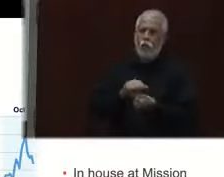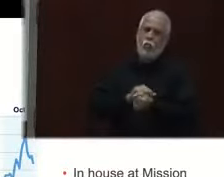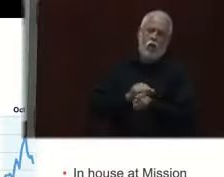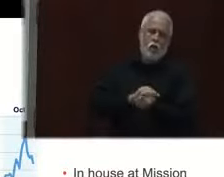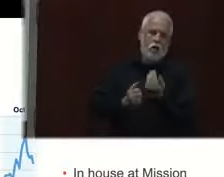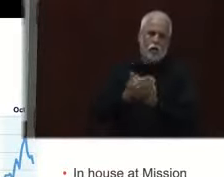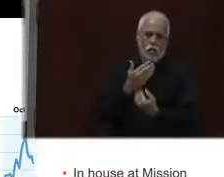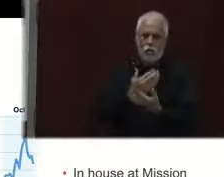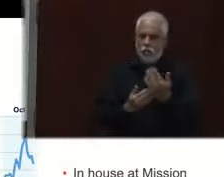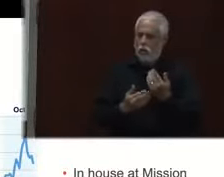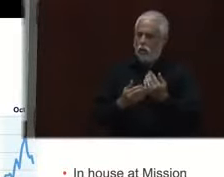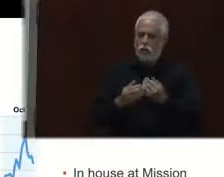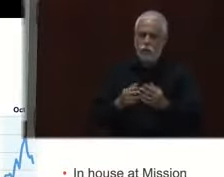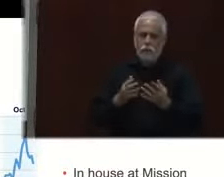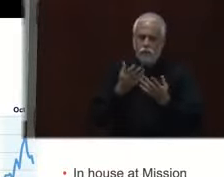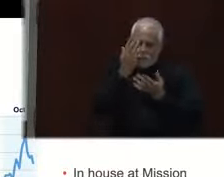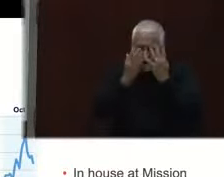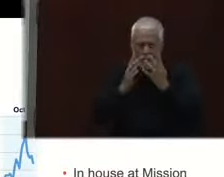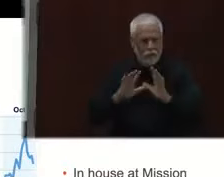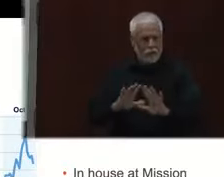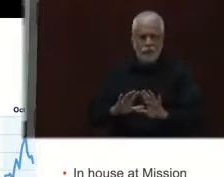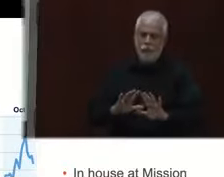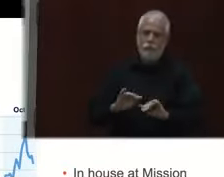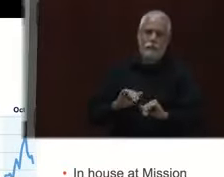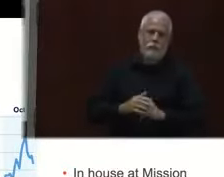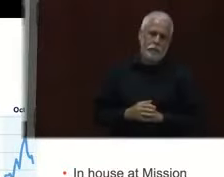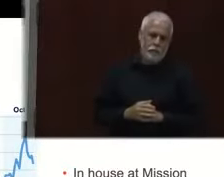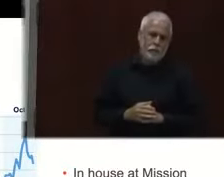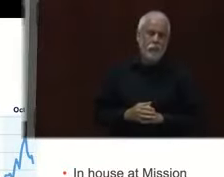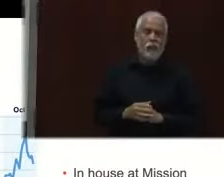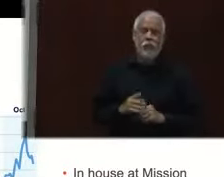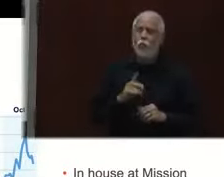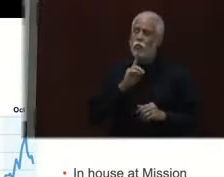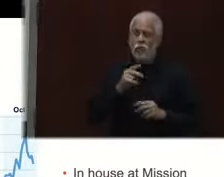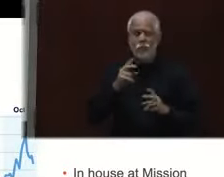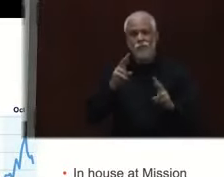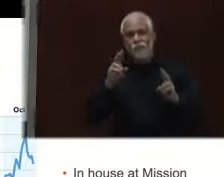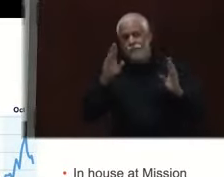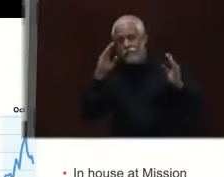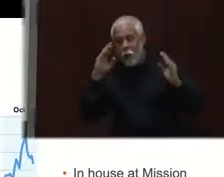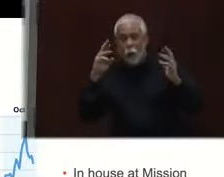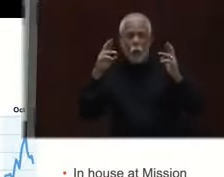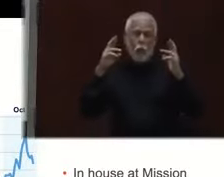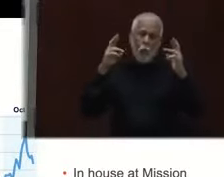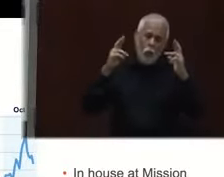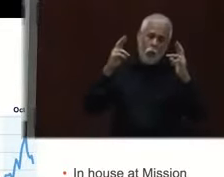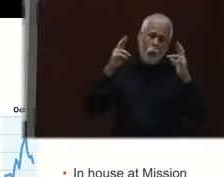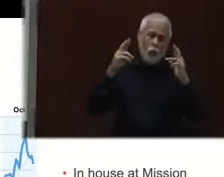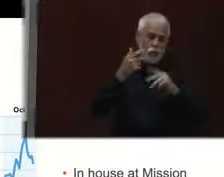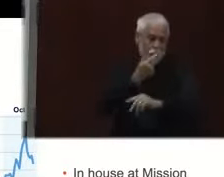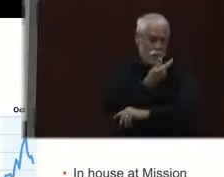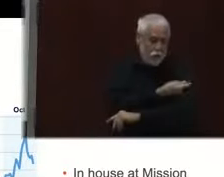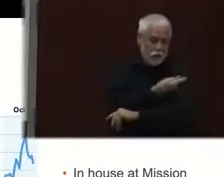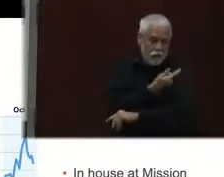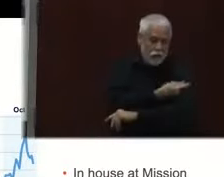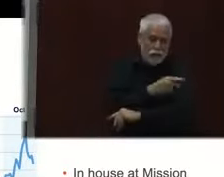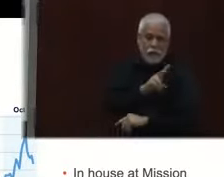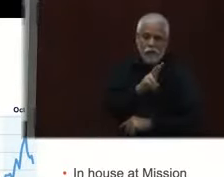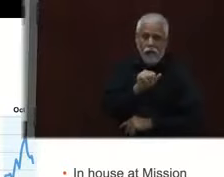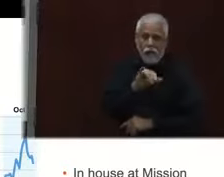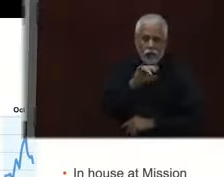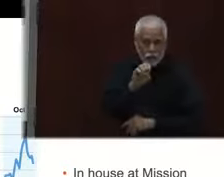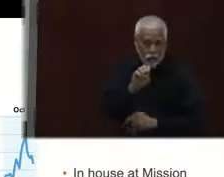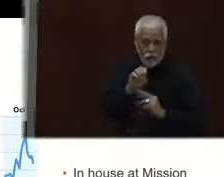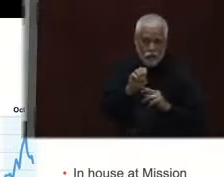hands and keeping them away from our mouths and face. We anticipate and hope for a vaccine.